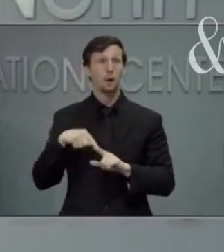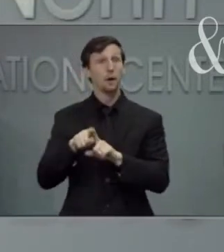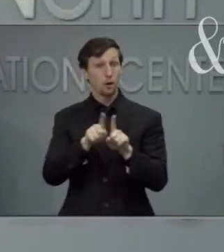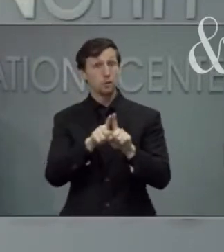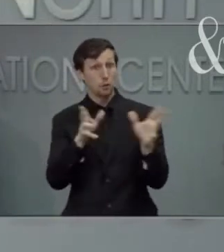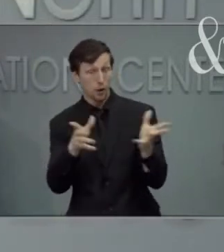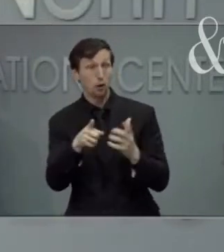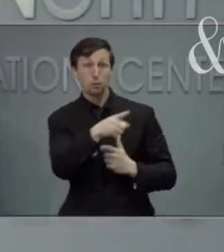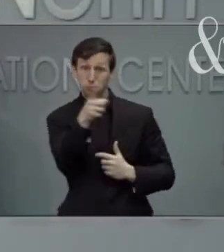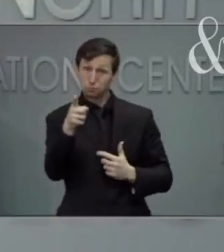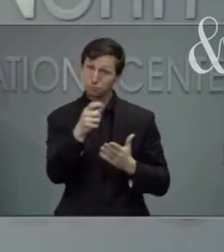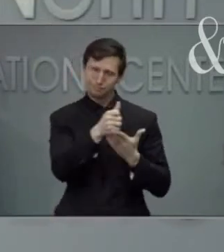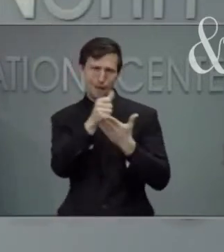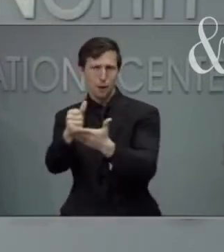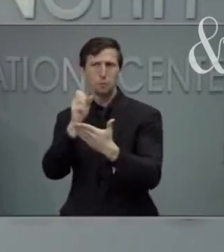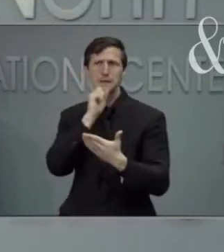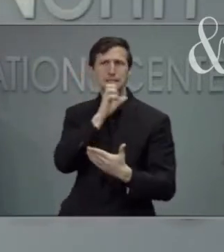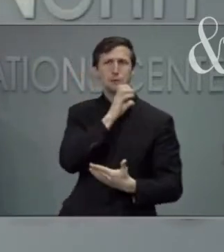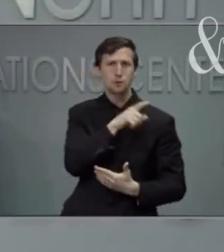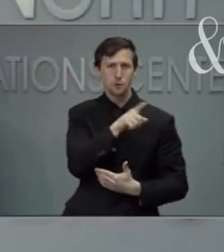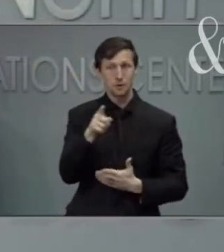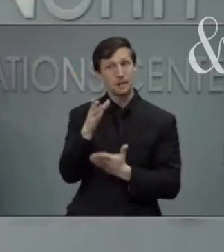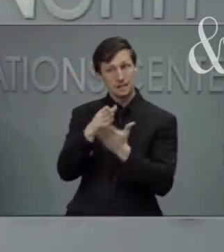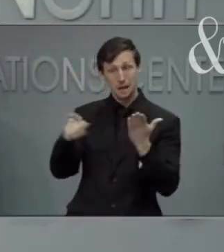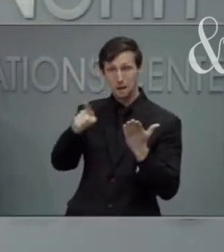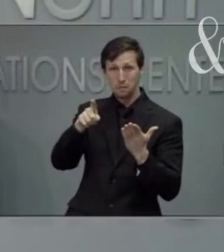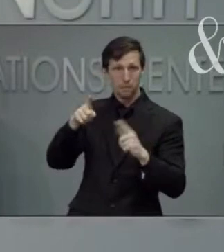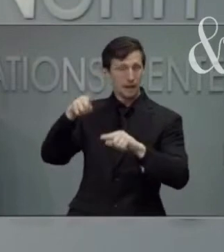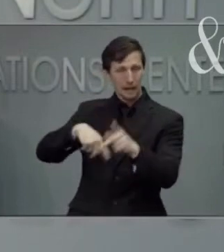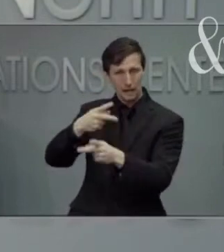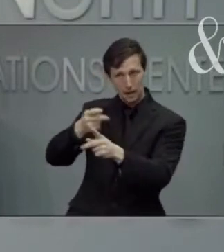and particularly those who can't look after themselves.